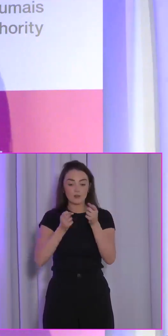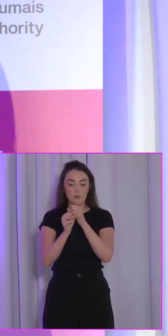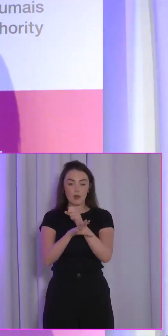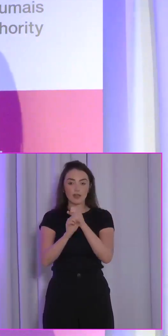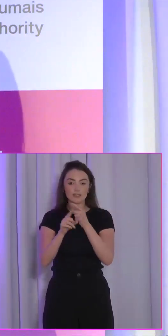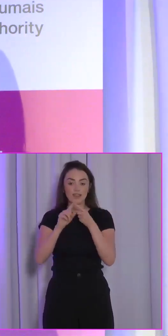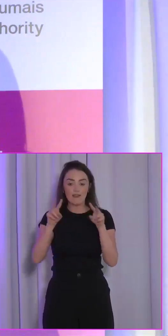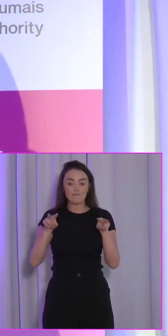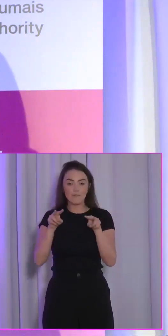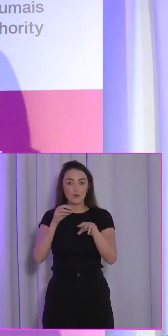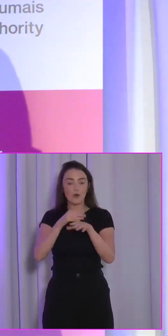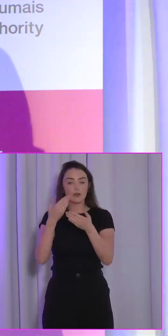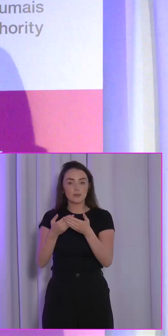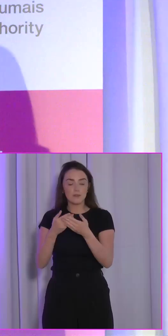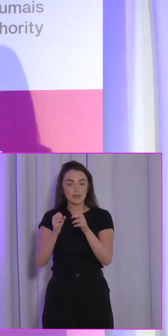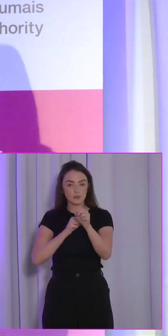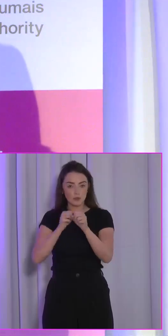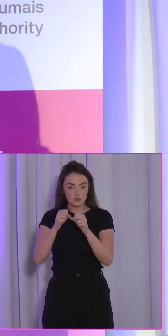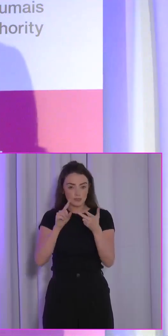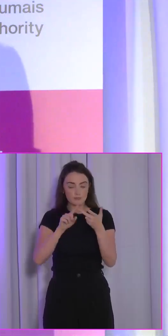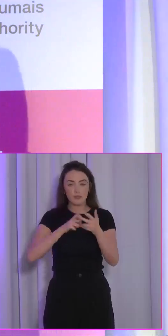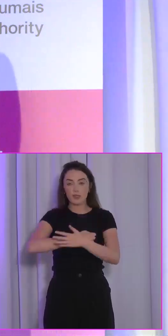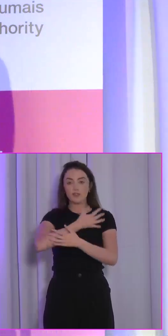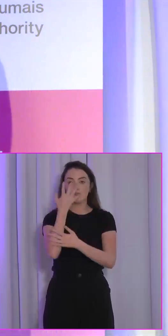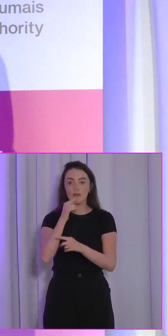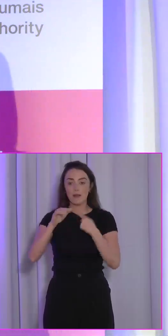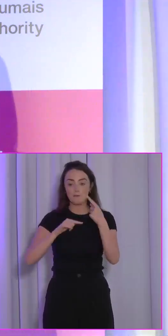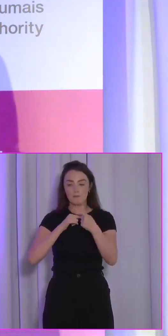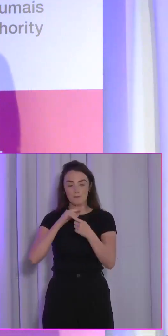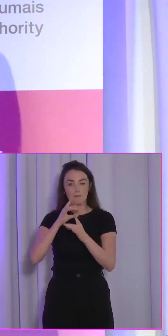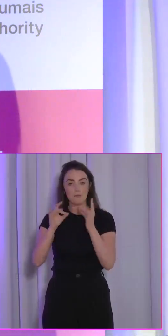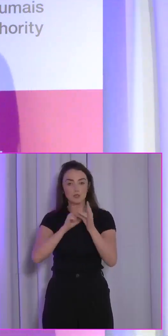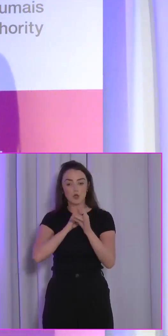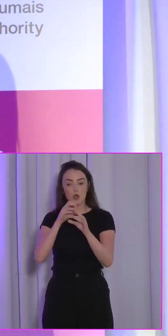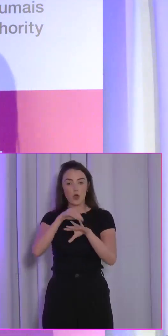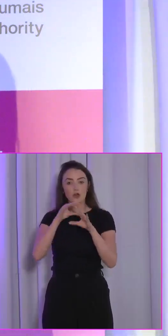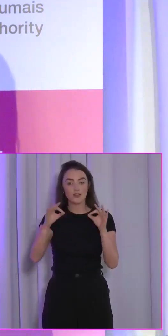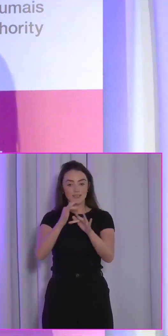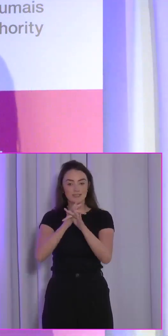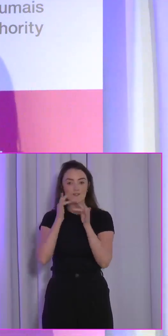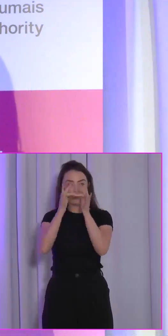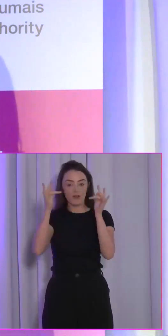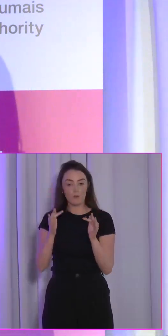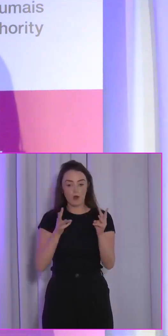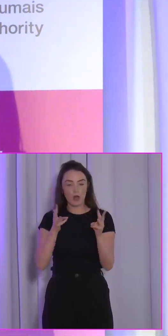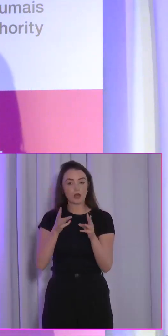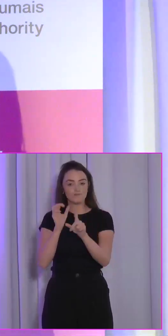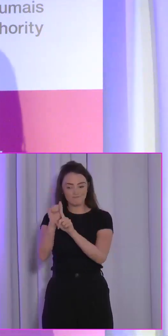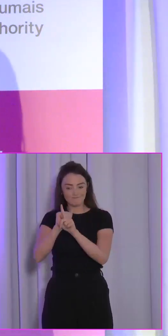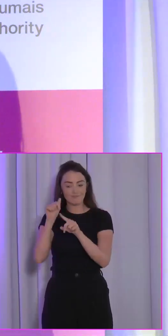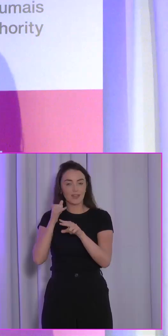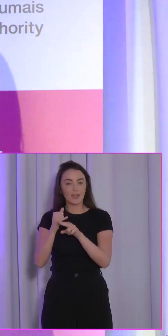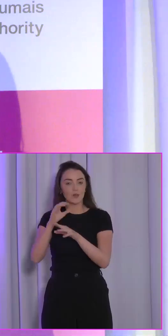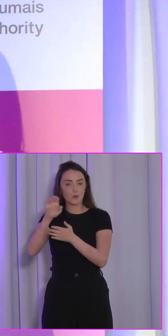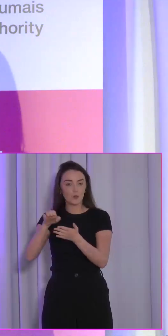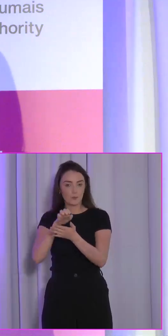video on demand services, and developing and enforcing the online safety framework for all of Europe. What we aim